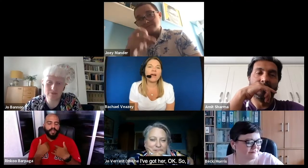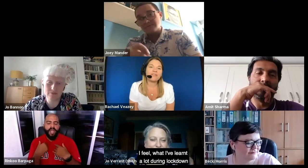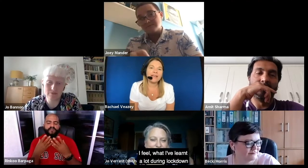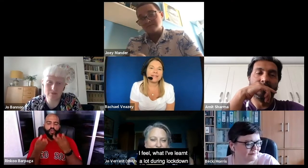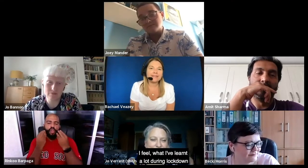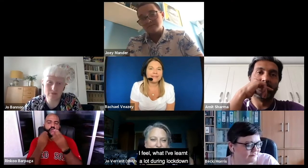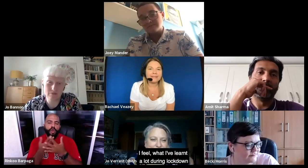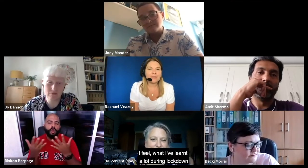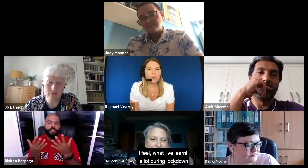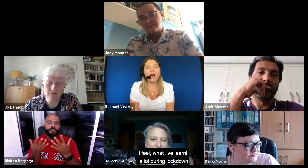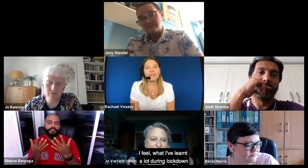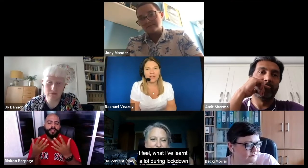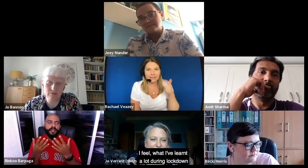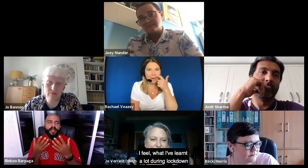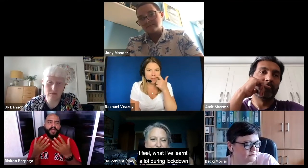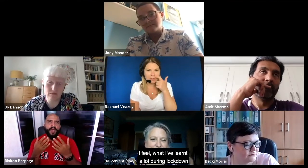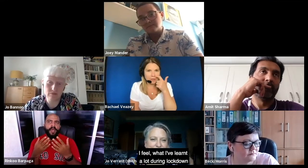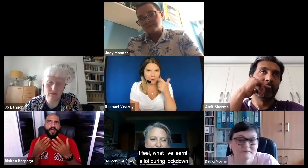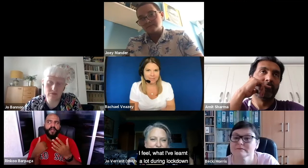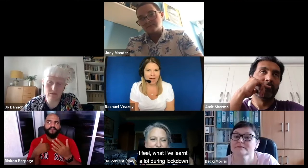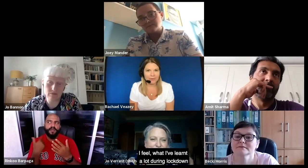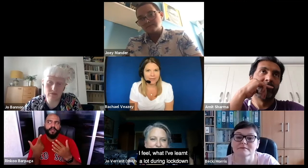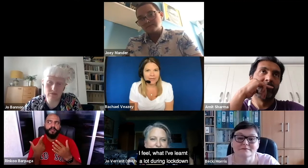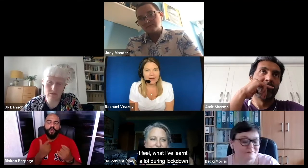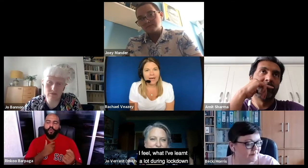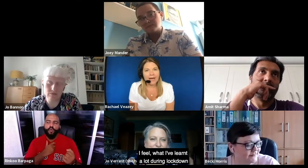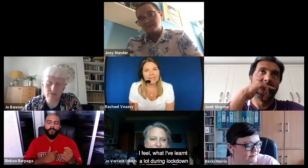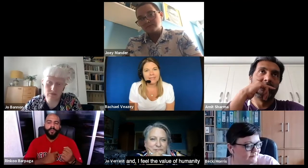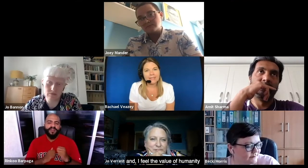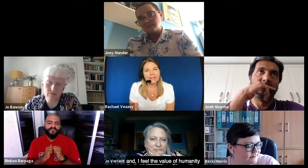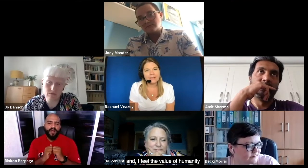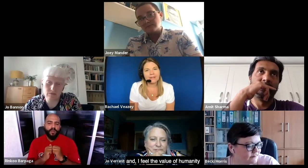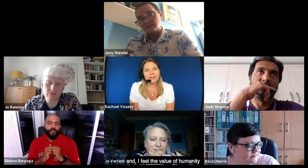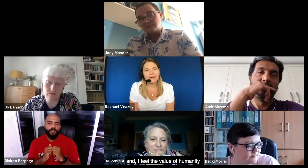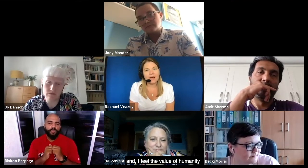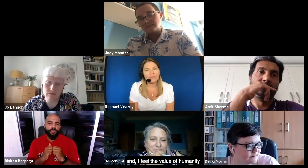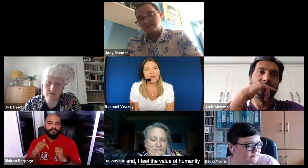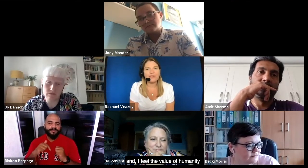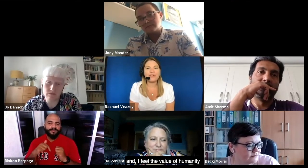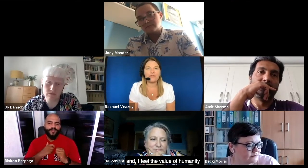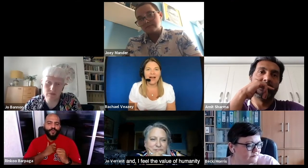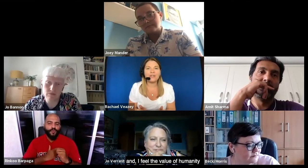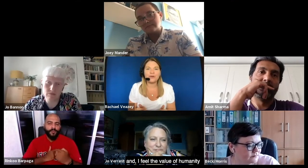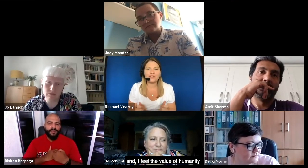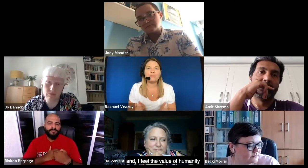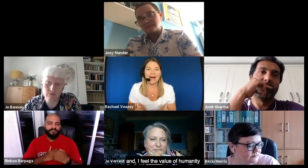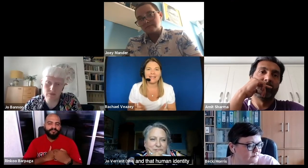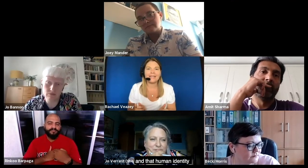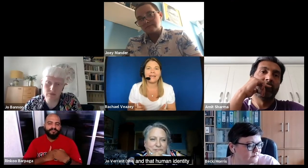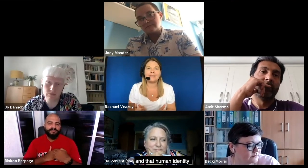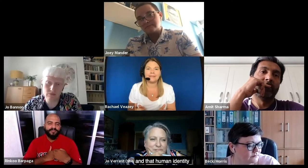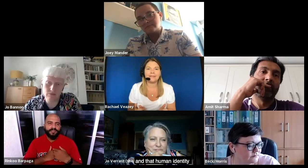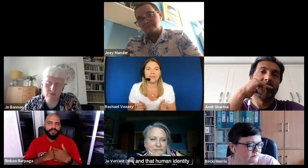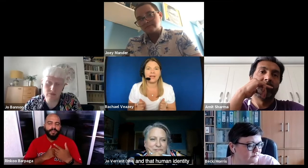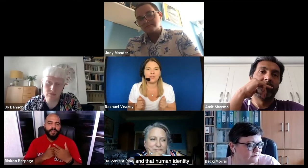so I feel, well, I've learned a lot during lockdown, and I feel the value of